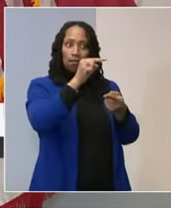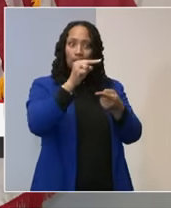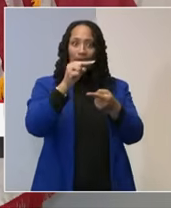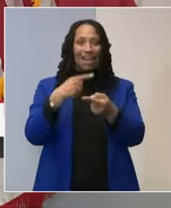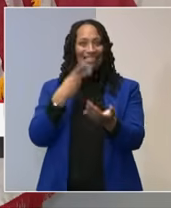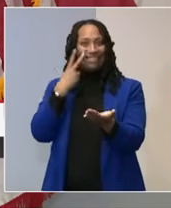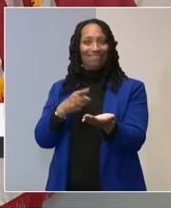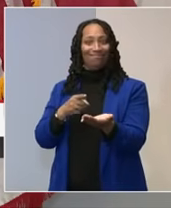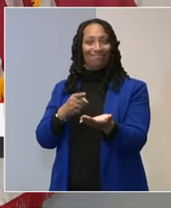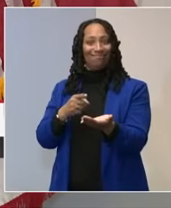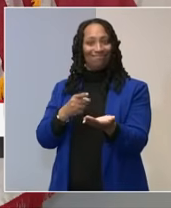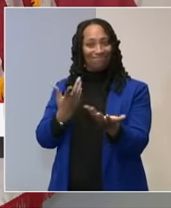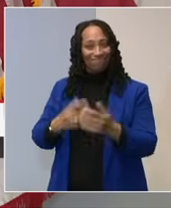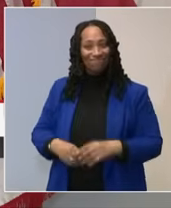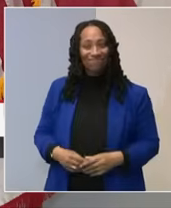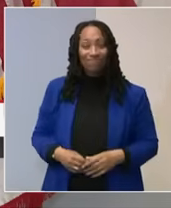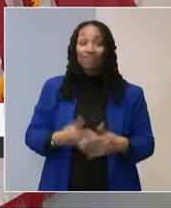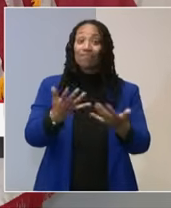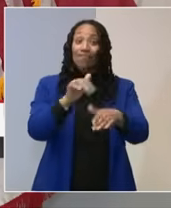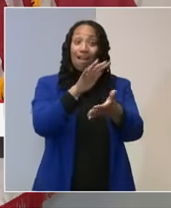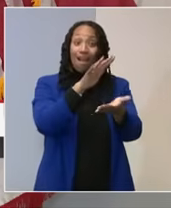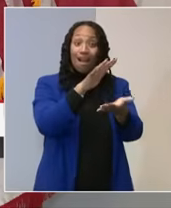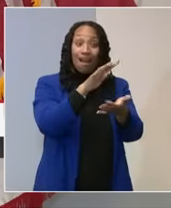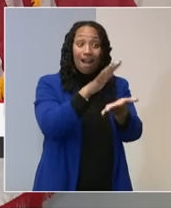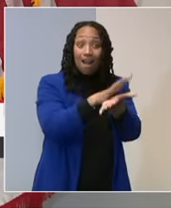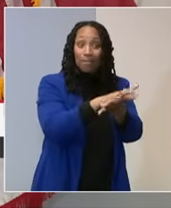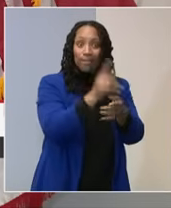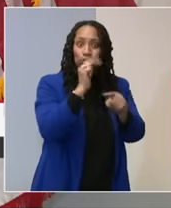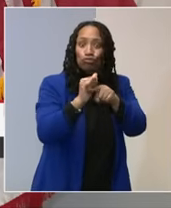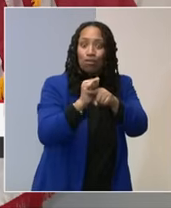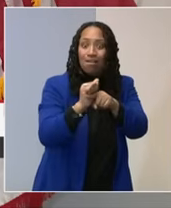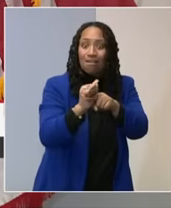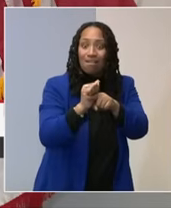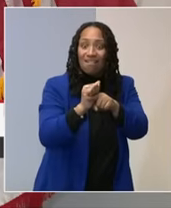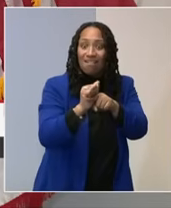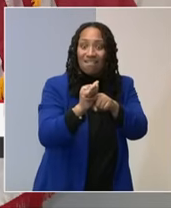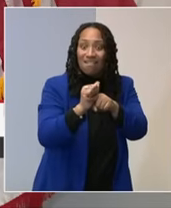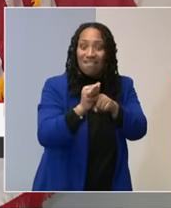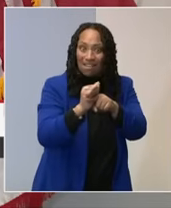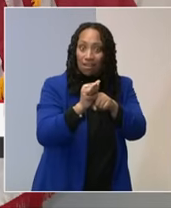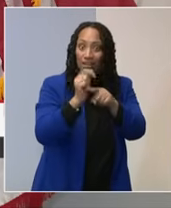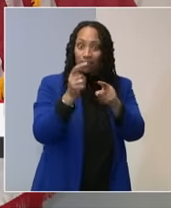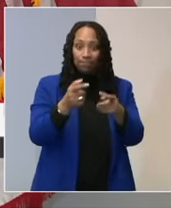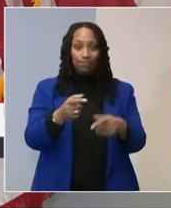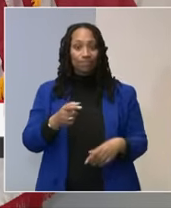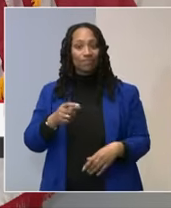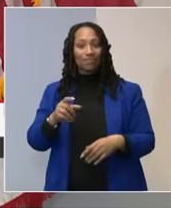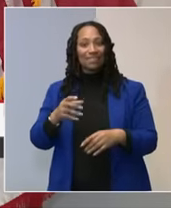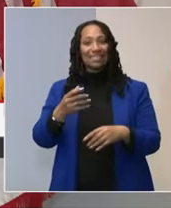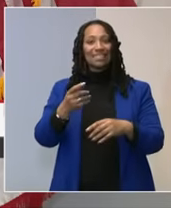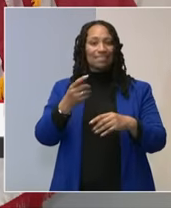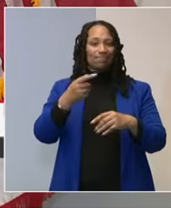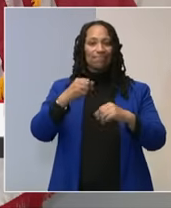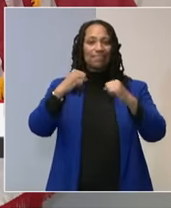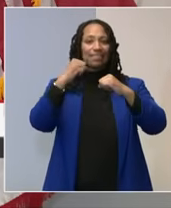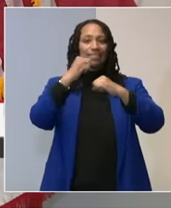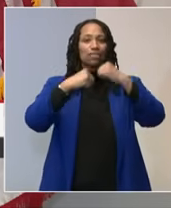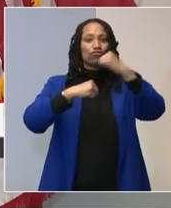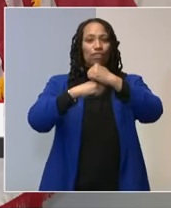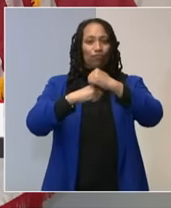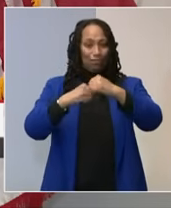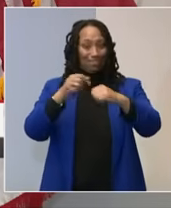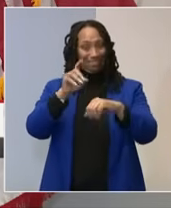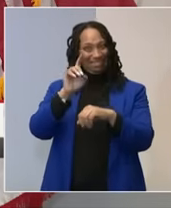put people in real jobs. Do we have more to do? Yes, we have more to do in the city. We have more to do in this nation to